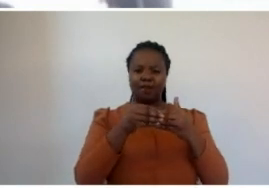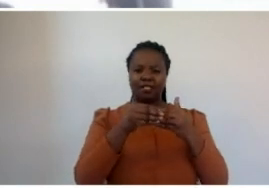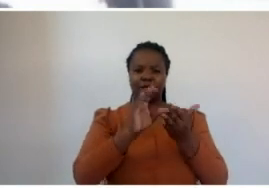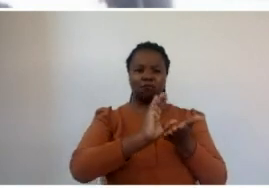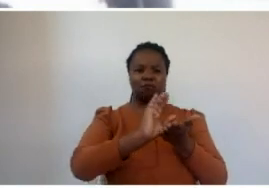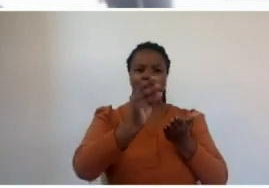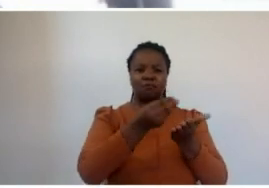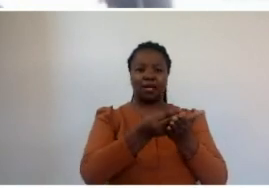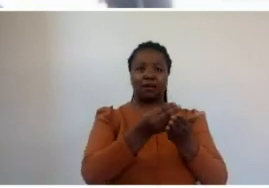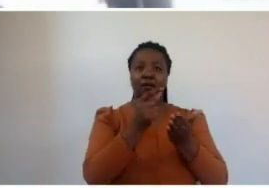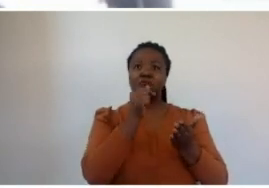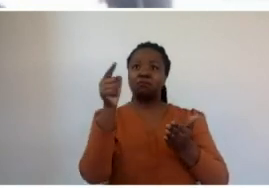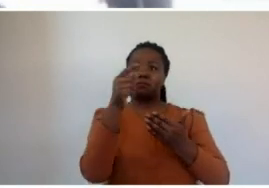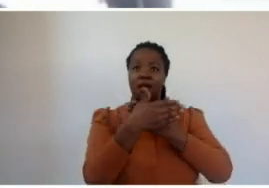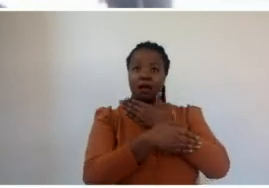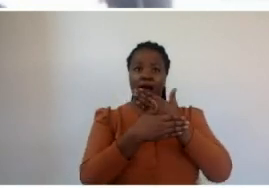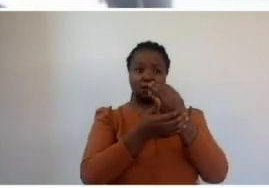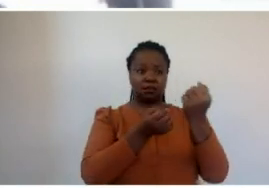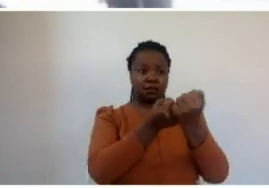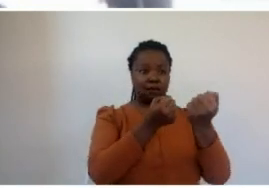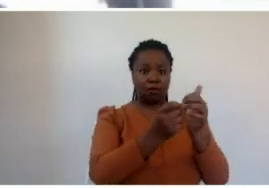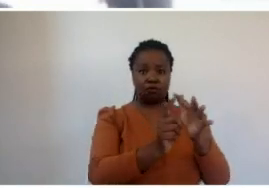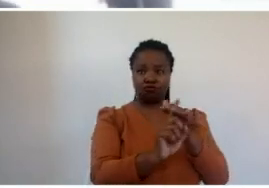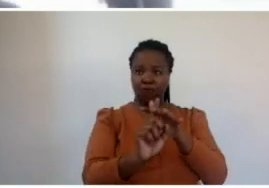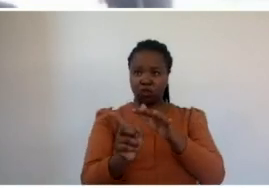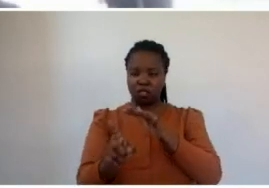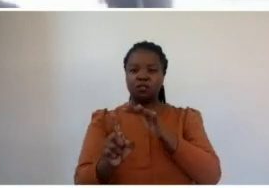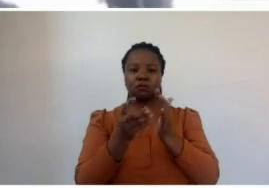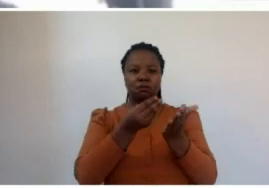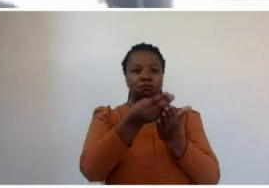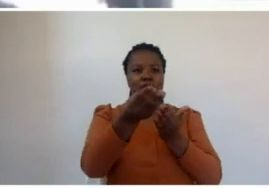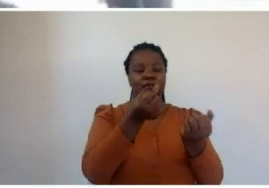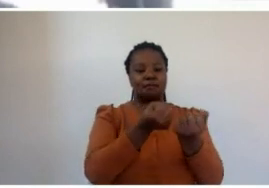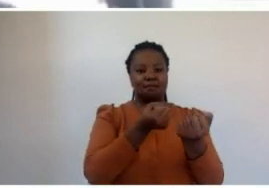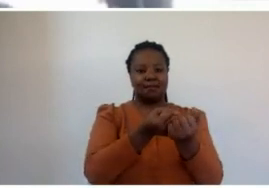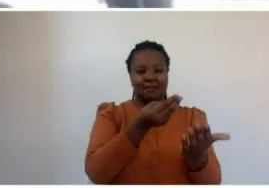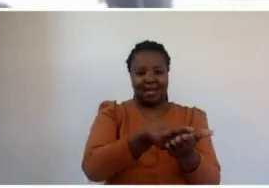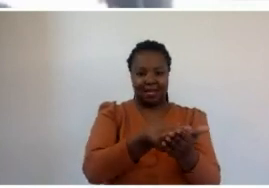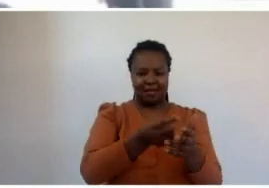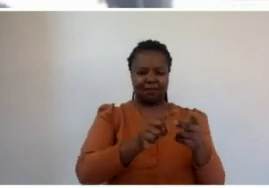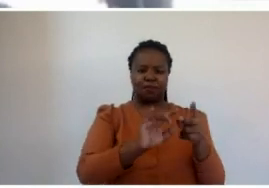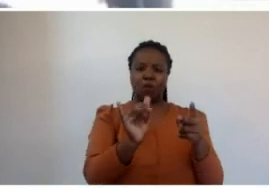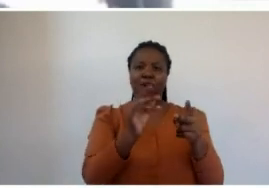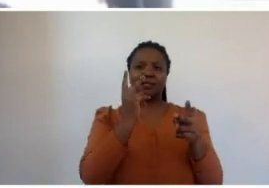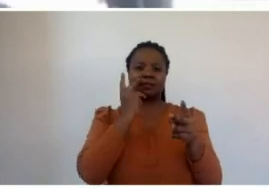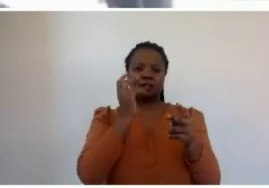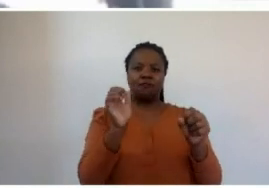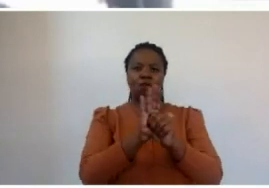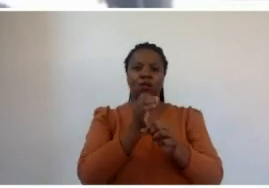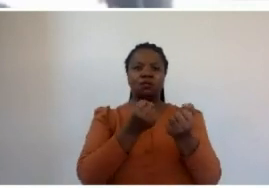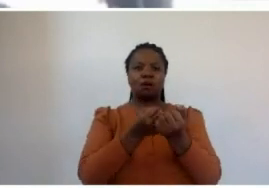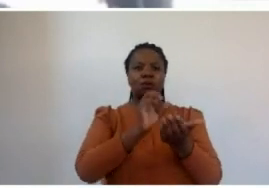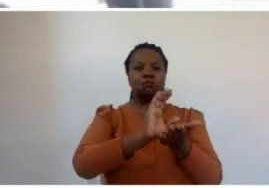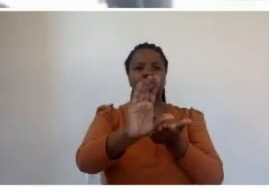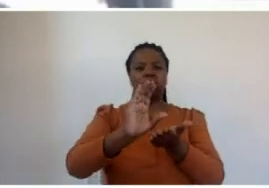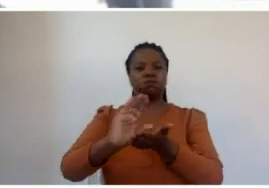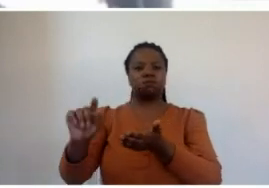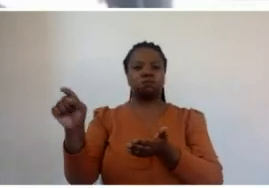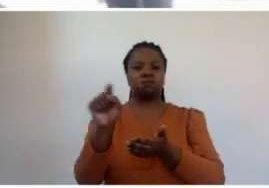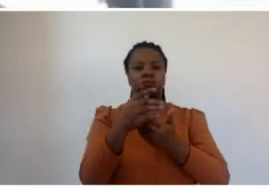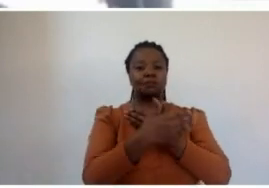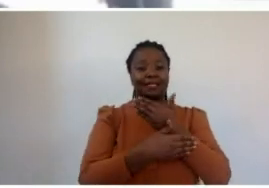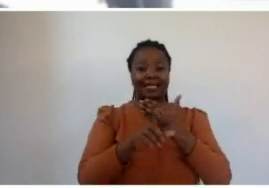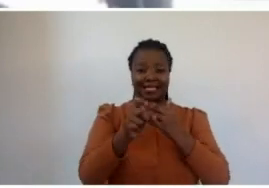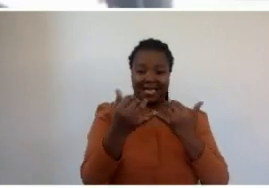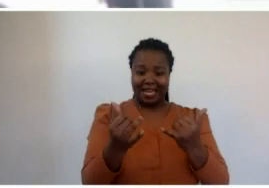refugees, and to ensure that it's possible to get cash-based support to those that need it as quickly and as